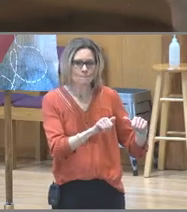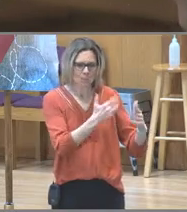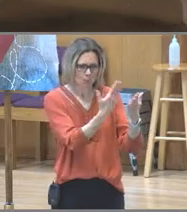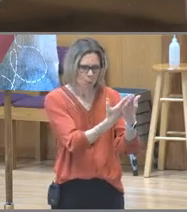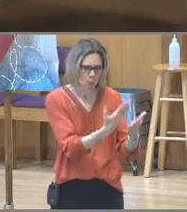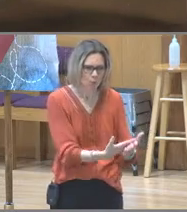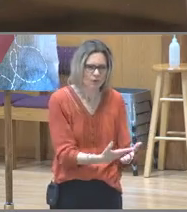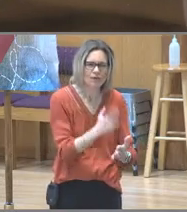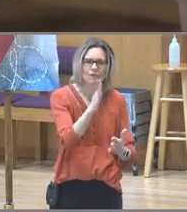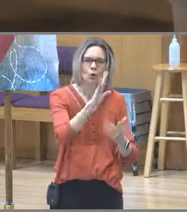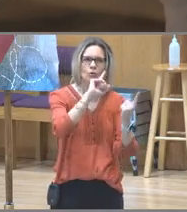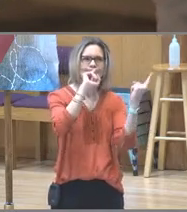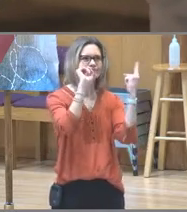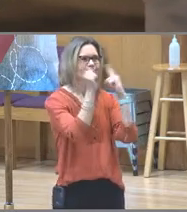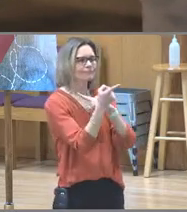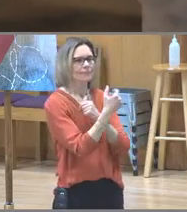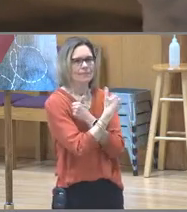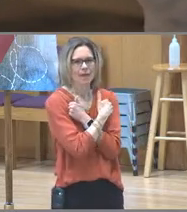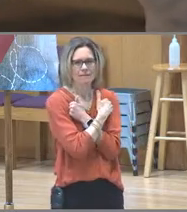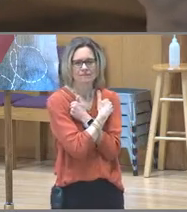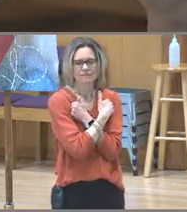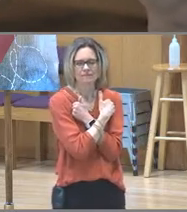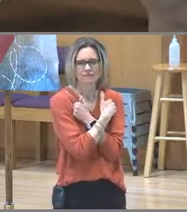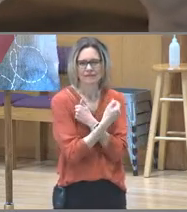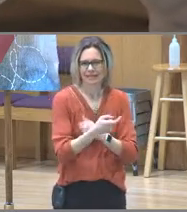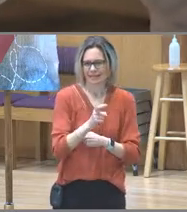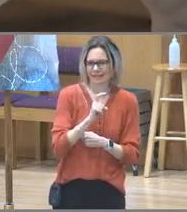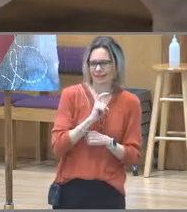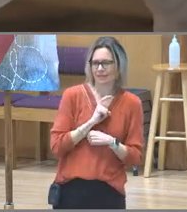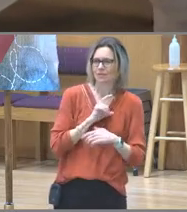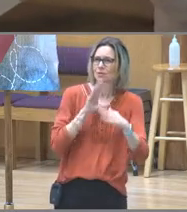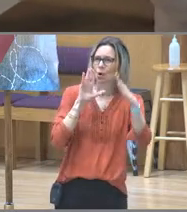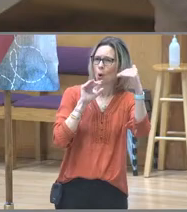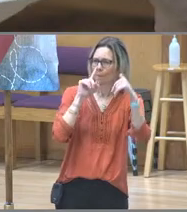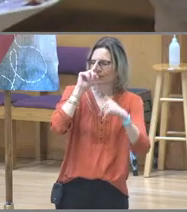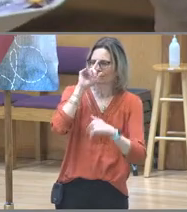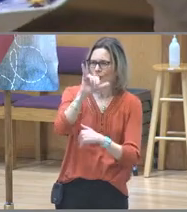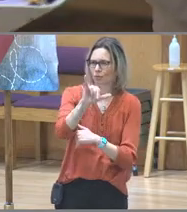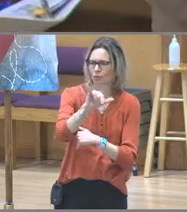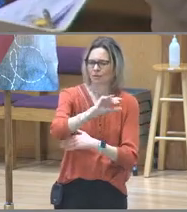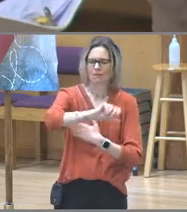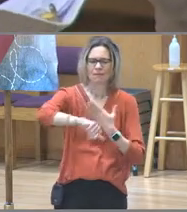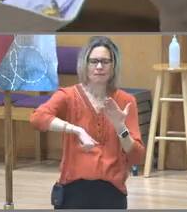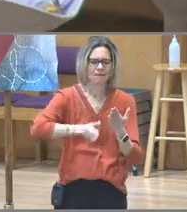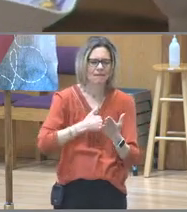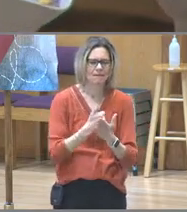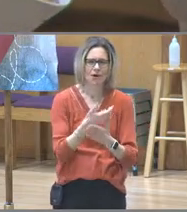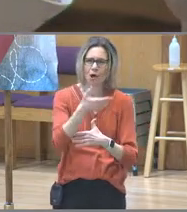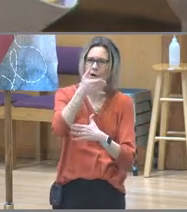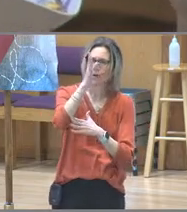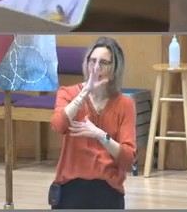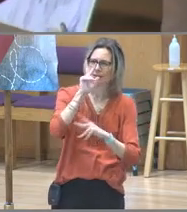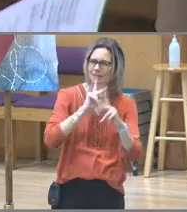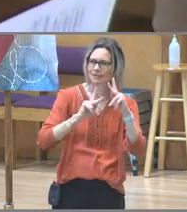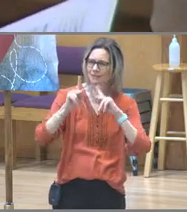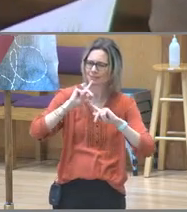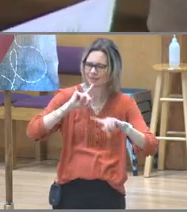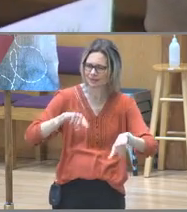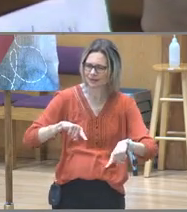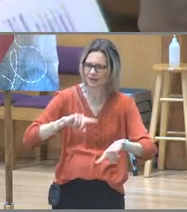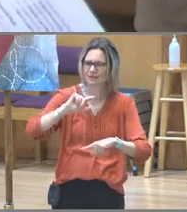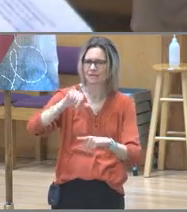your transforming love, grants us eternal hope. And all the people of God said,